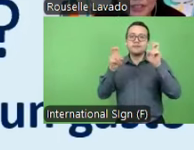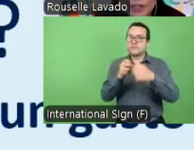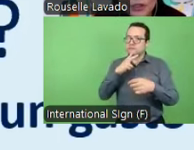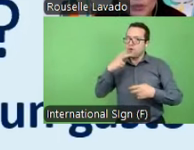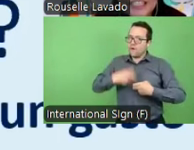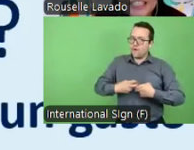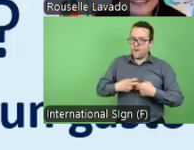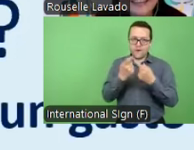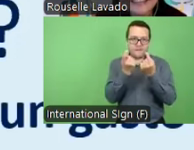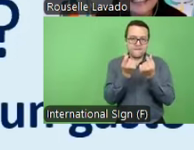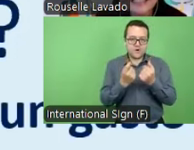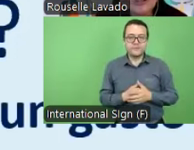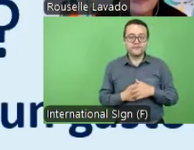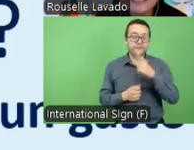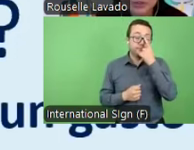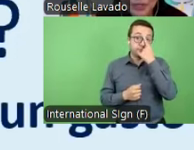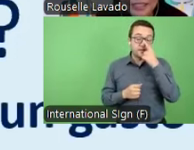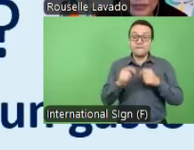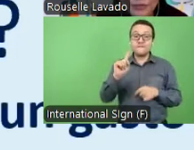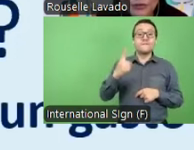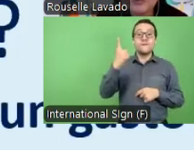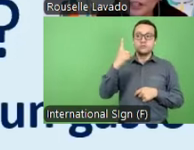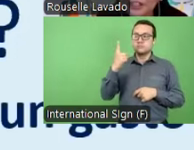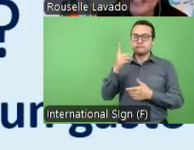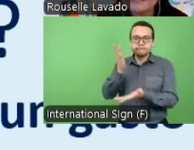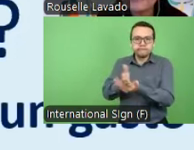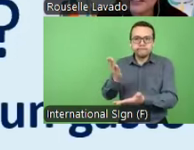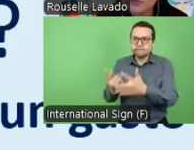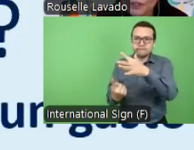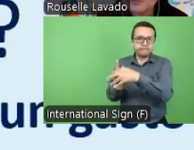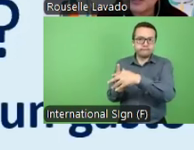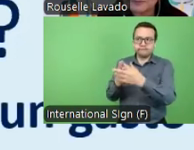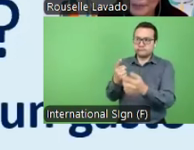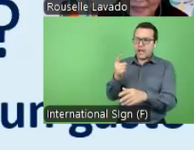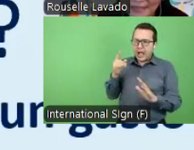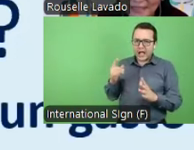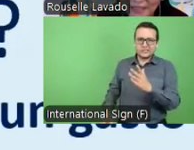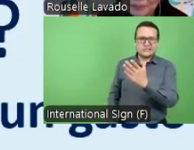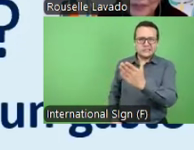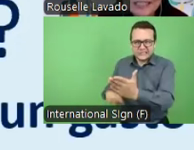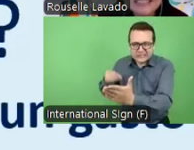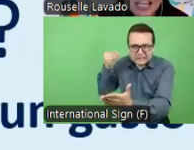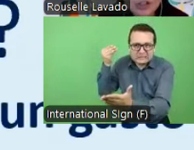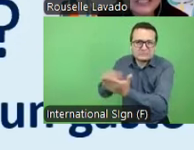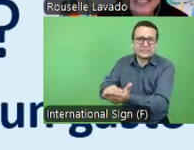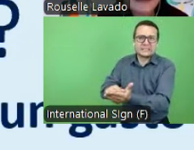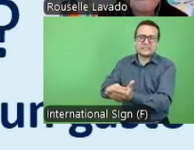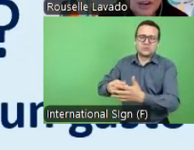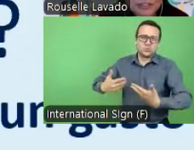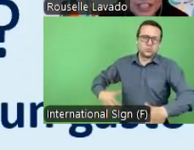expenditures, which indicates economic stress from large and unaffordable payments. The second